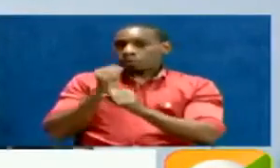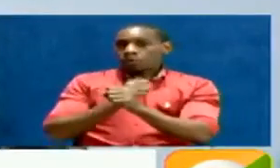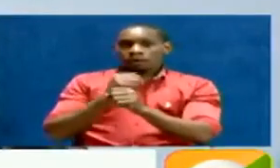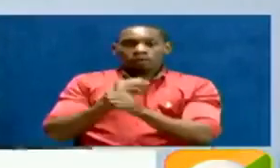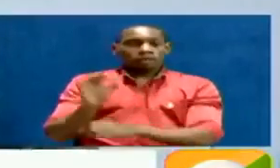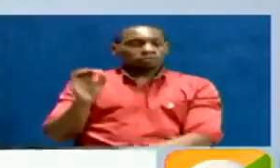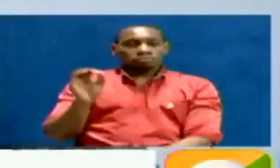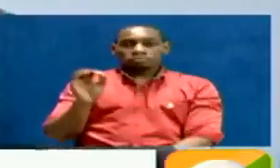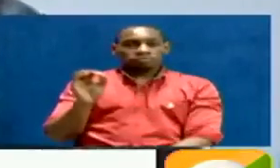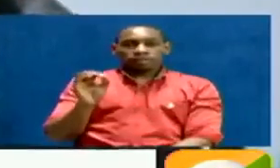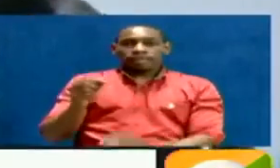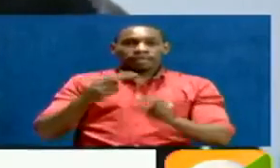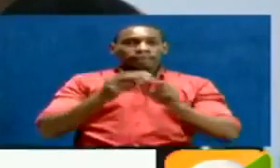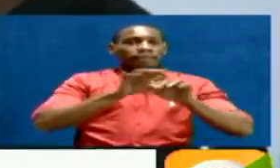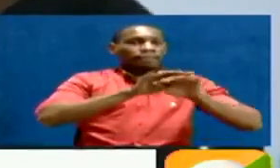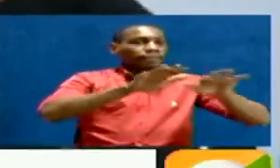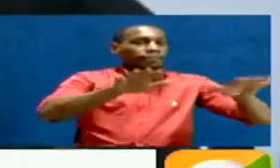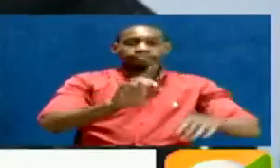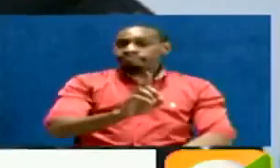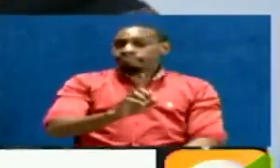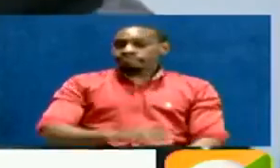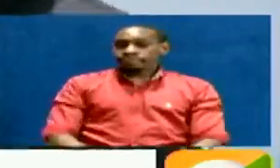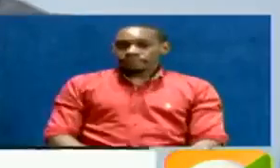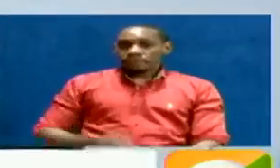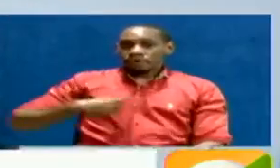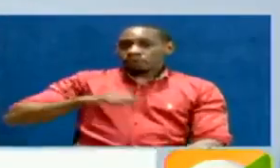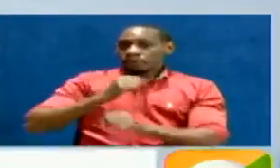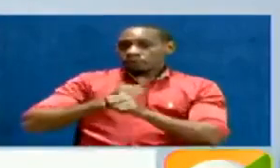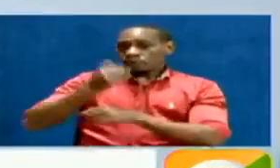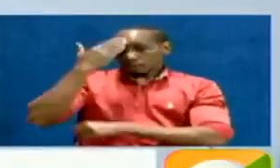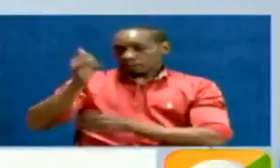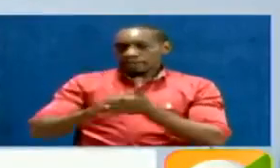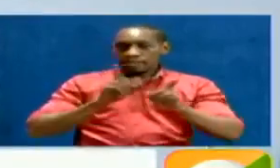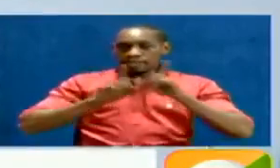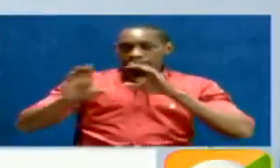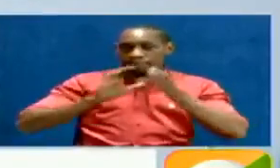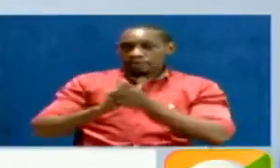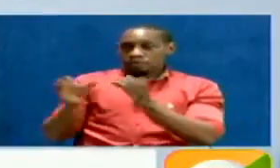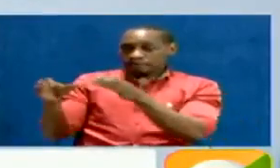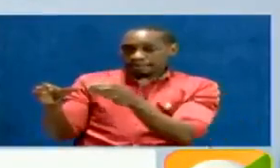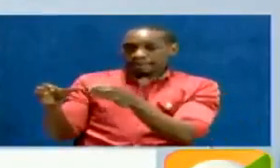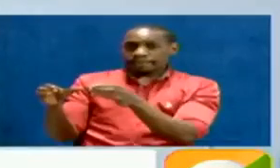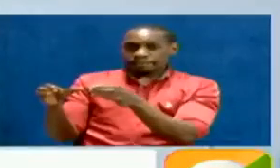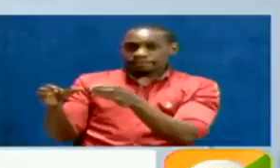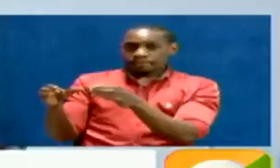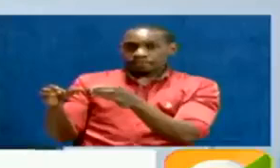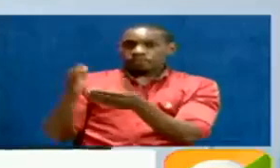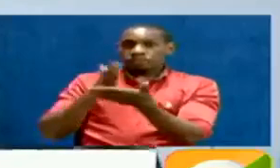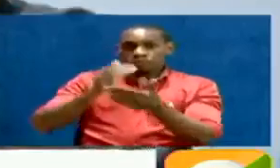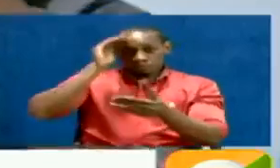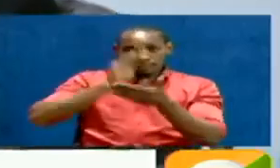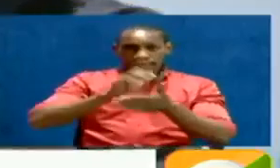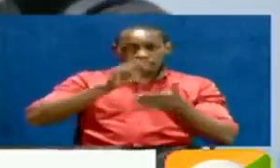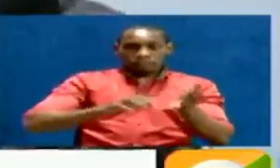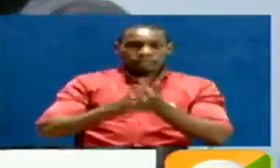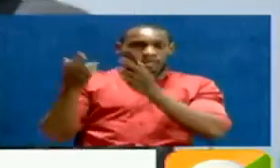this for publicity. We do this because Safaricom as a company firmly believes